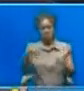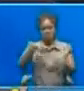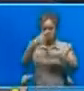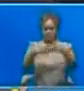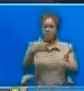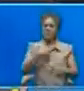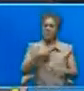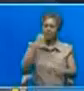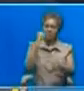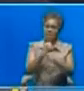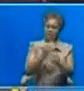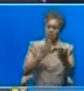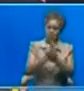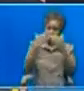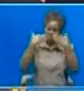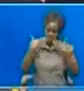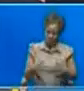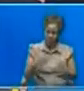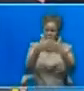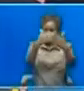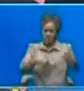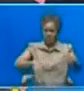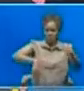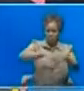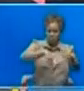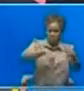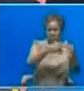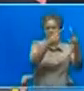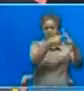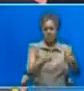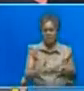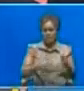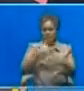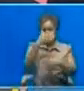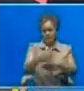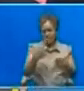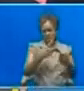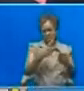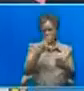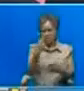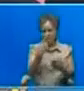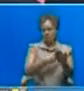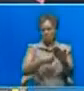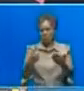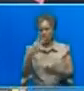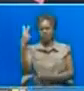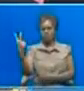process of making sure that this matter is finalized before the league takes off in the next the second week